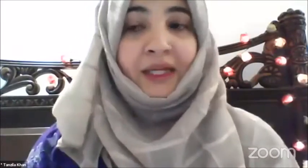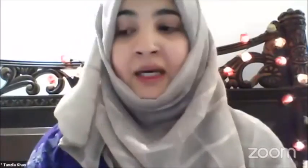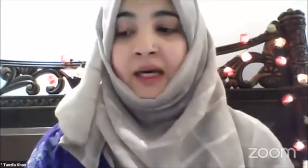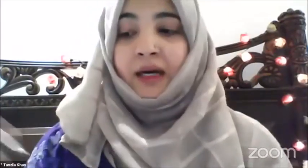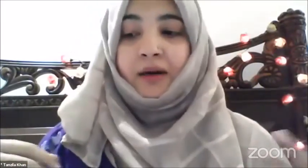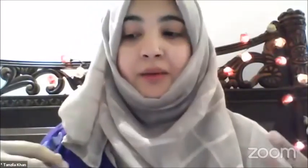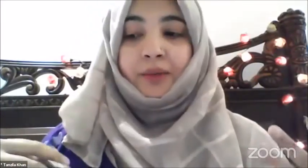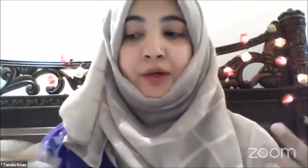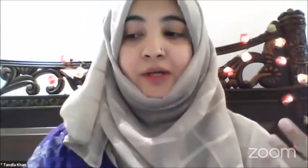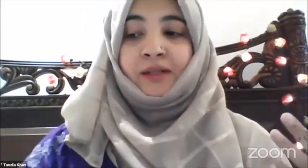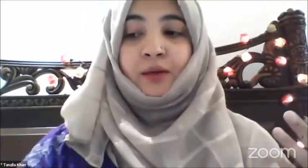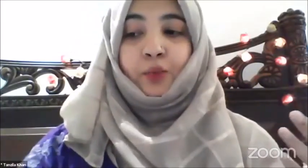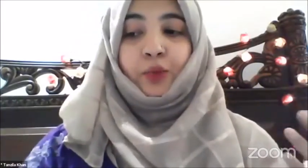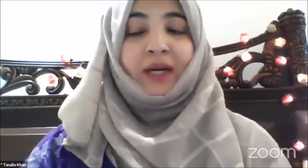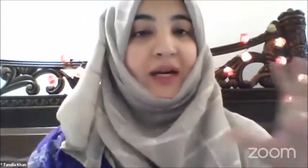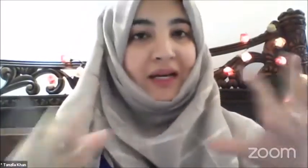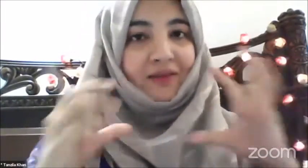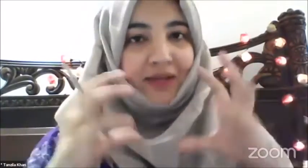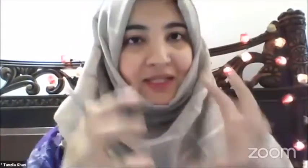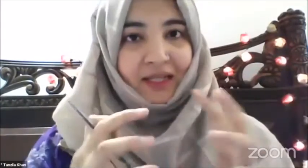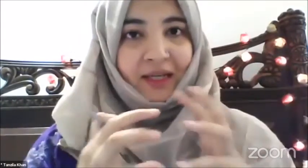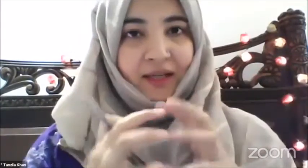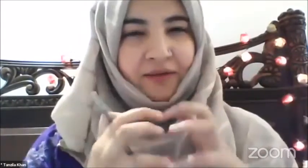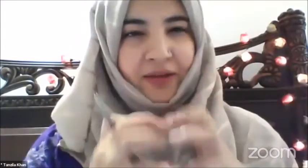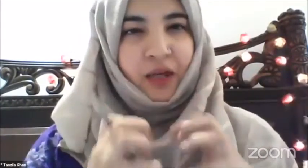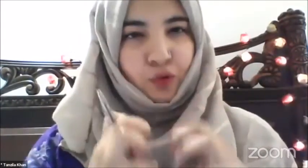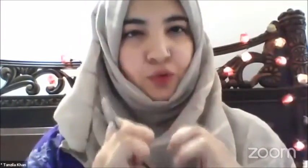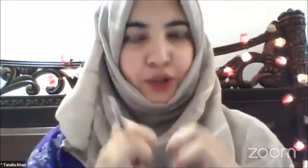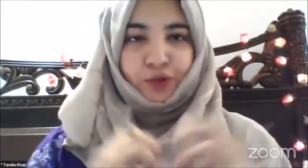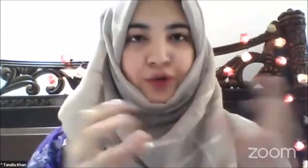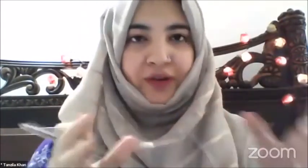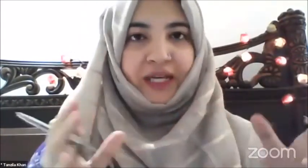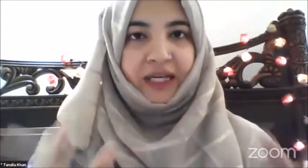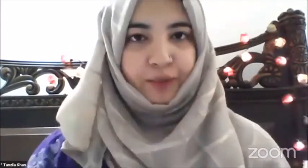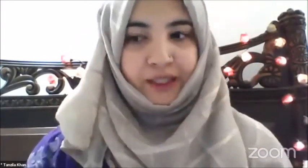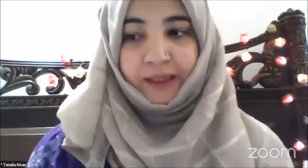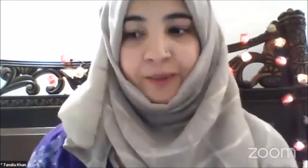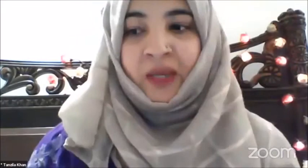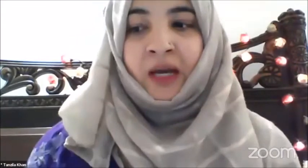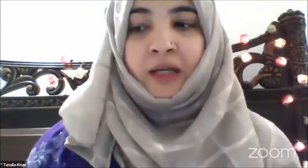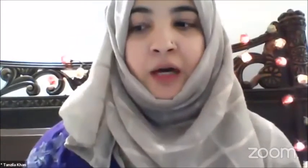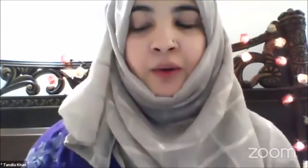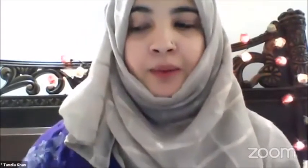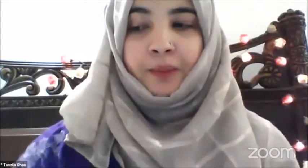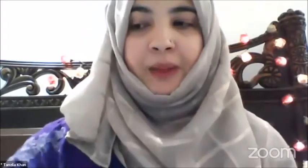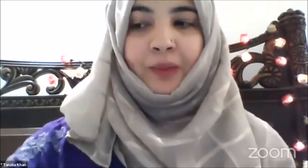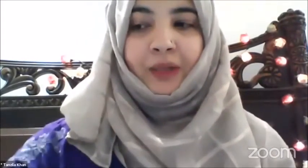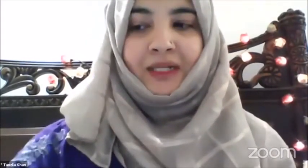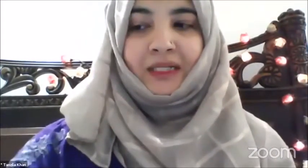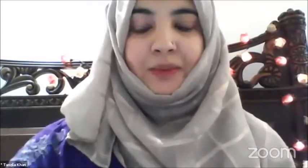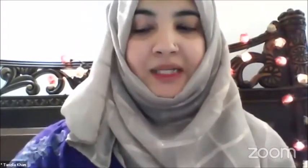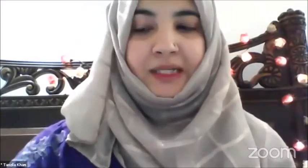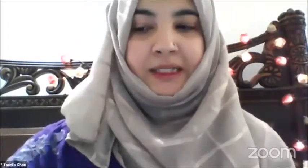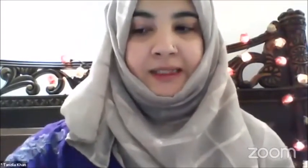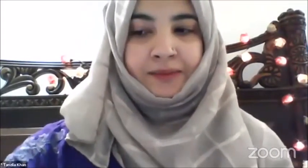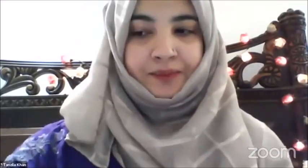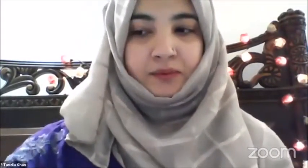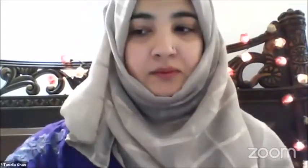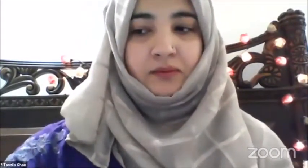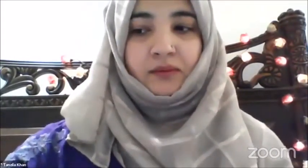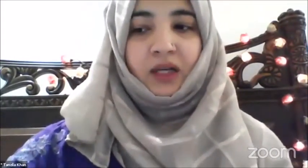globally because we are investing in a very core issue of any community. Now, people with